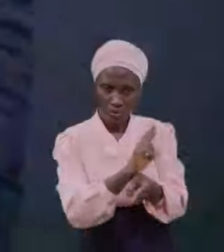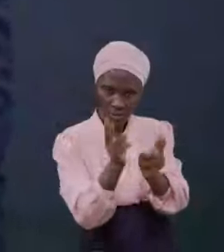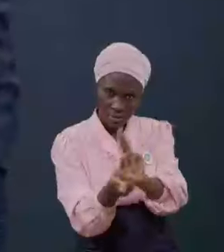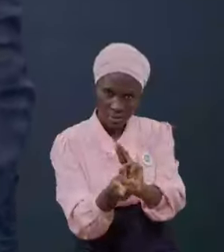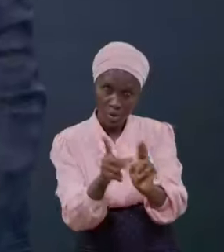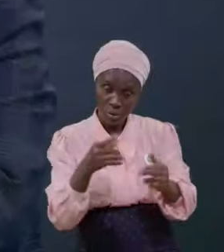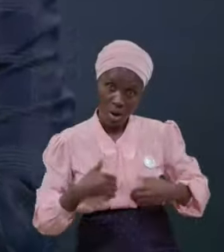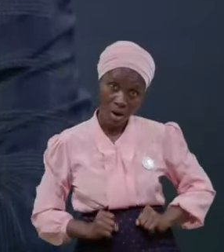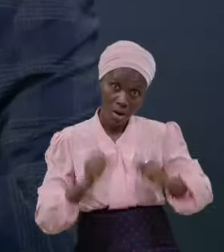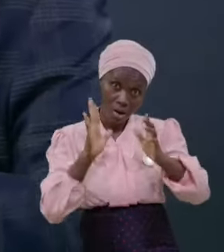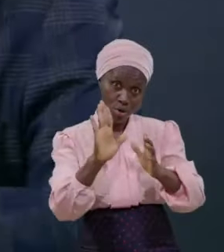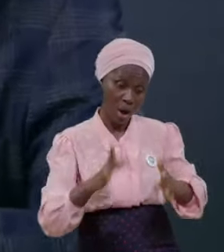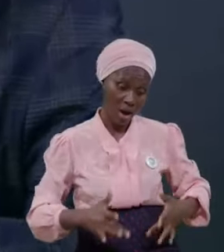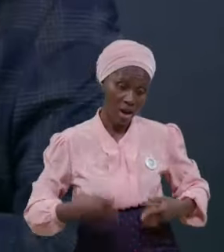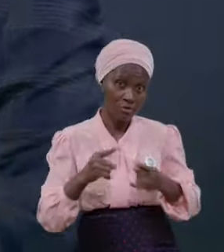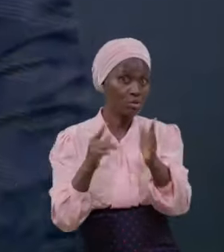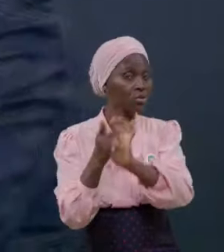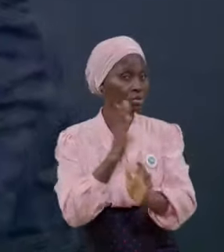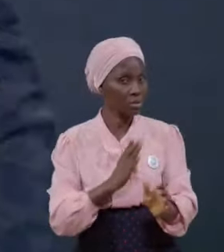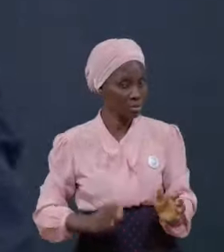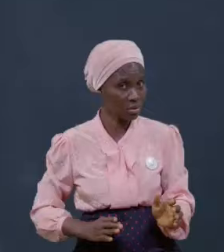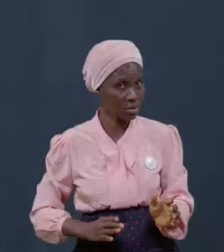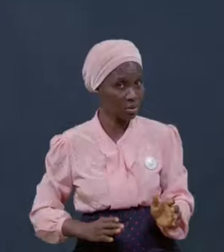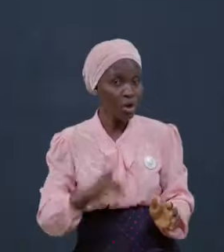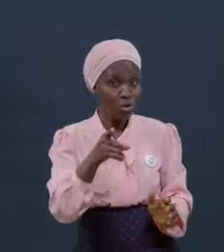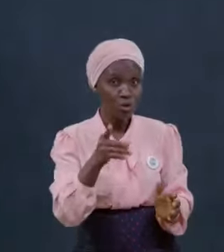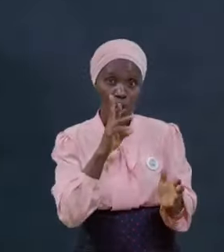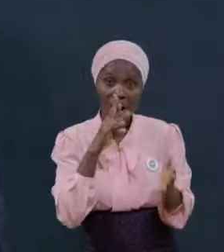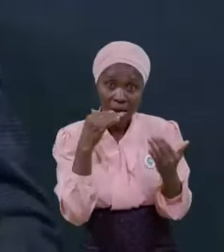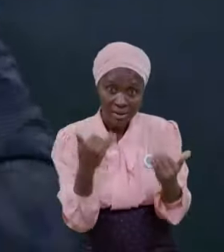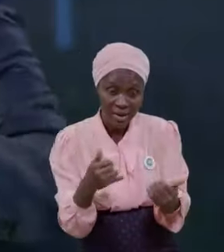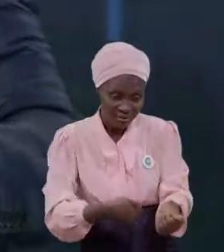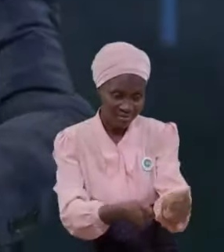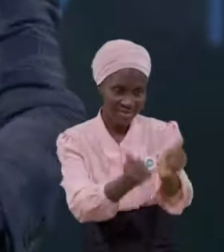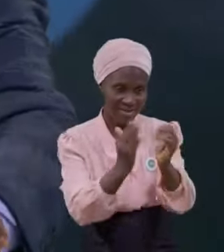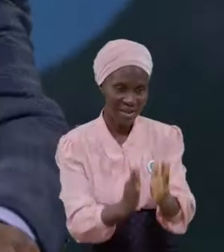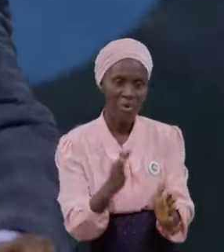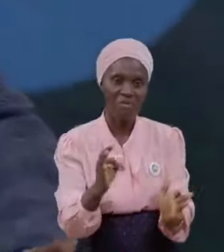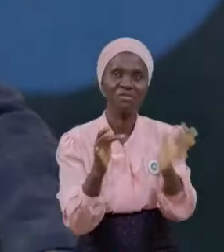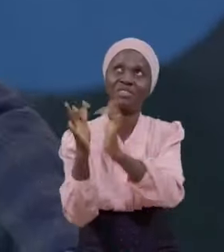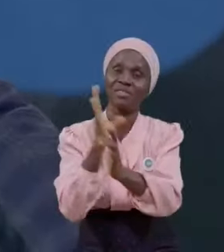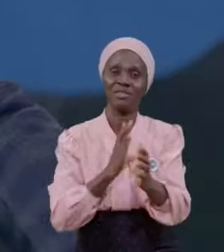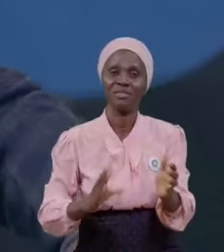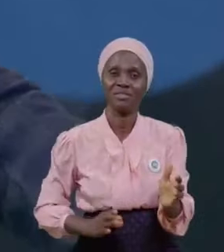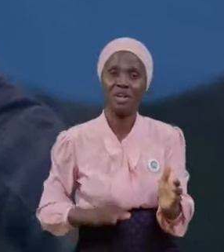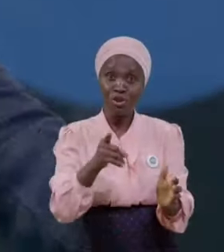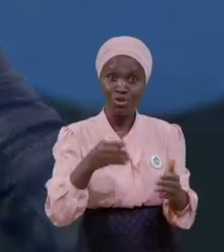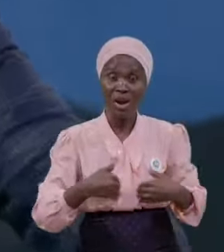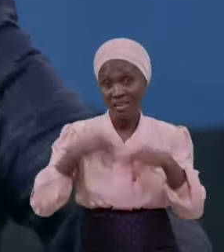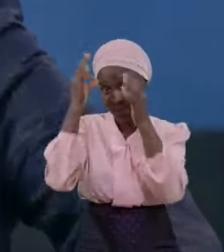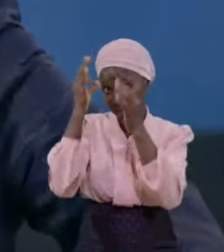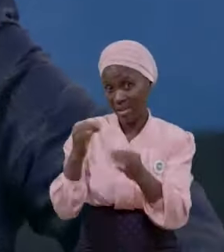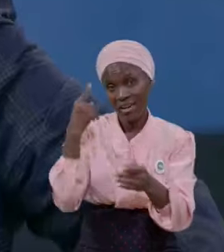you're a disciple of Jesus Christ, you have decided for Christ the Savior. You